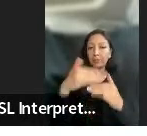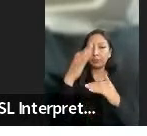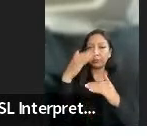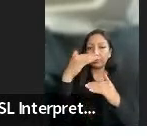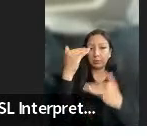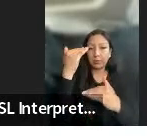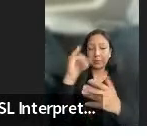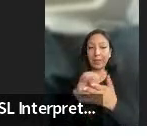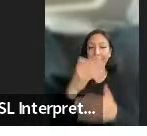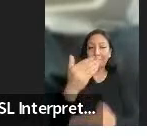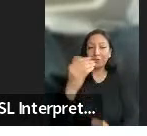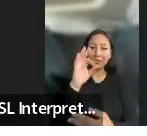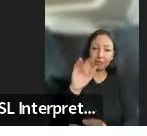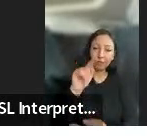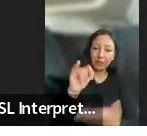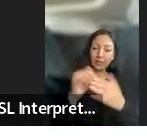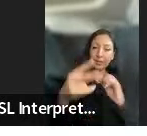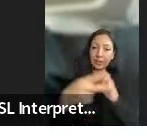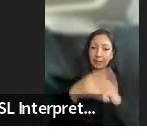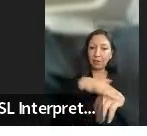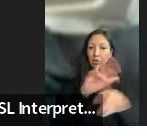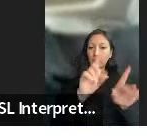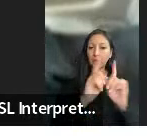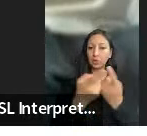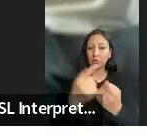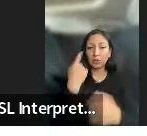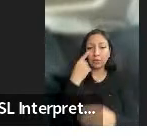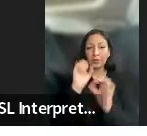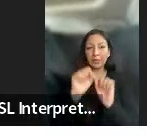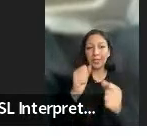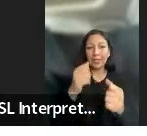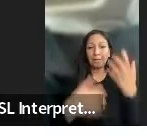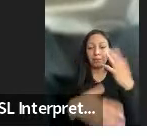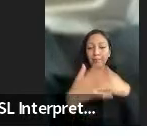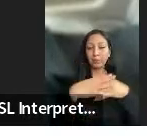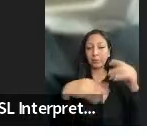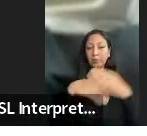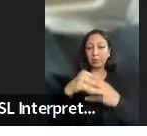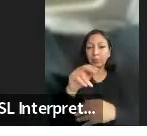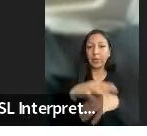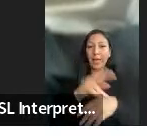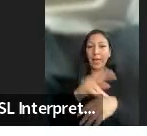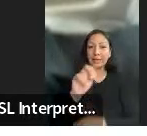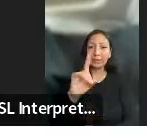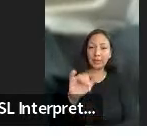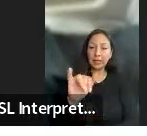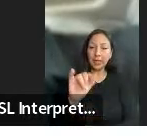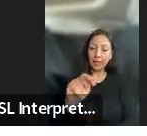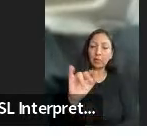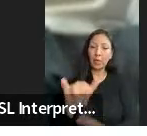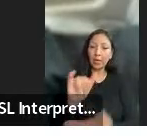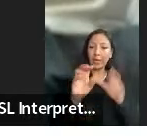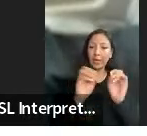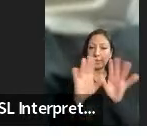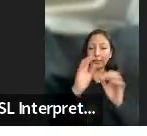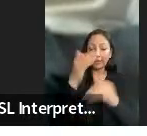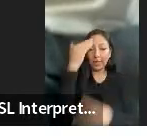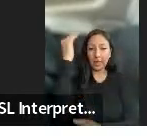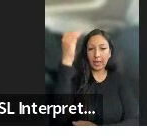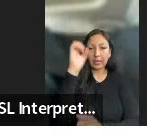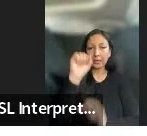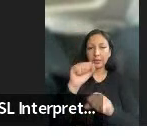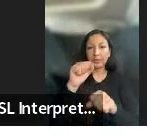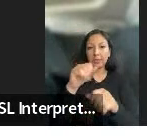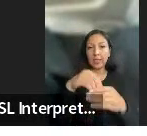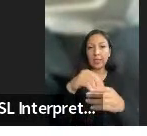something that we intend to keep in those districts in order to accommodate FDNY clear heights. In the lower